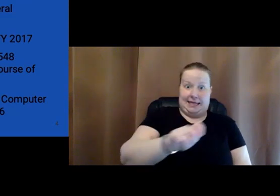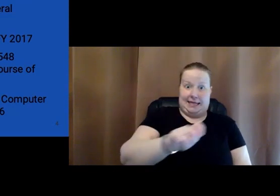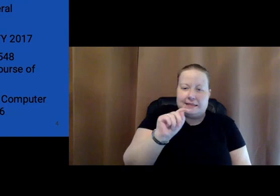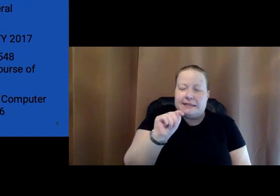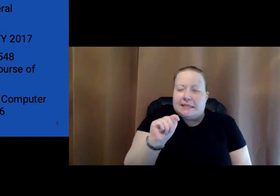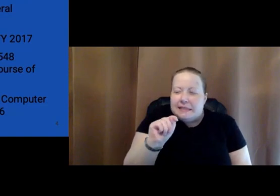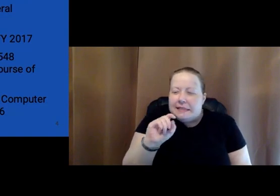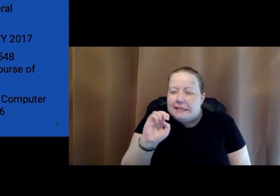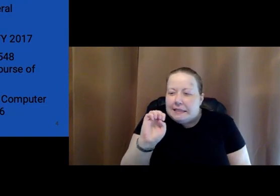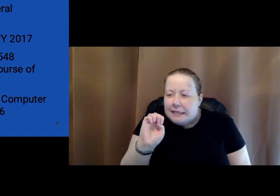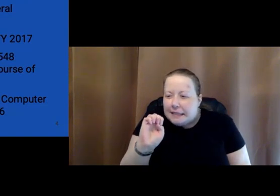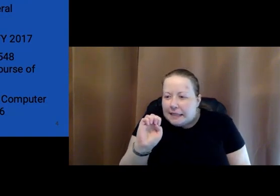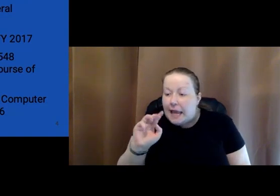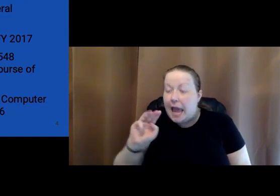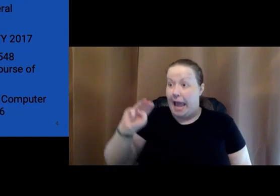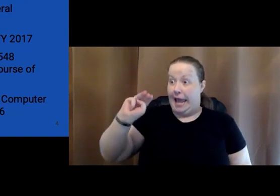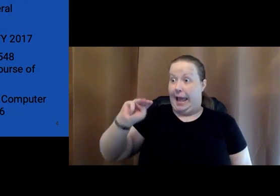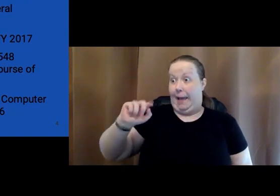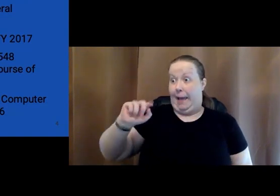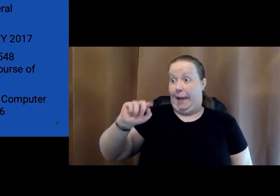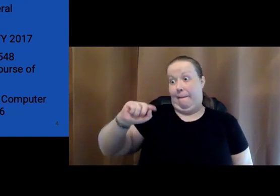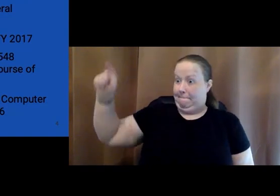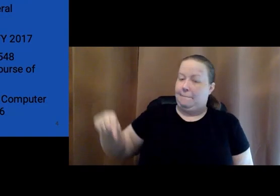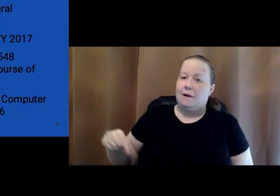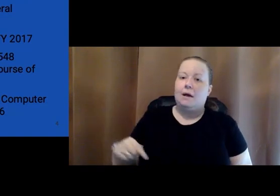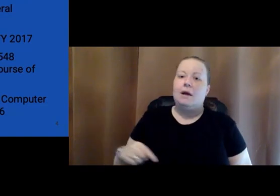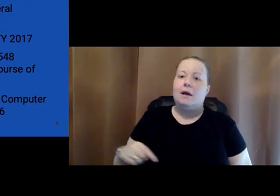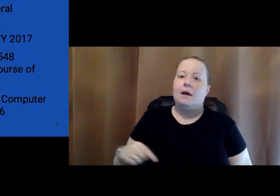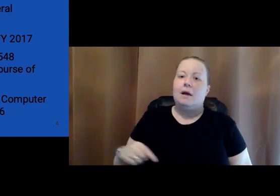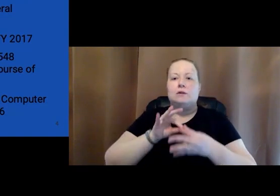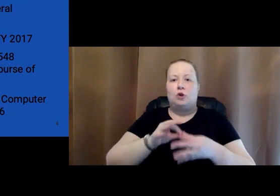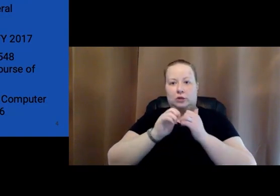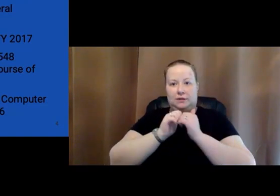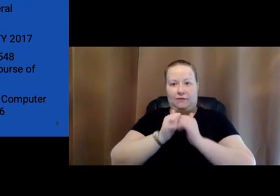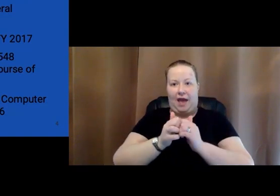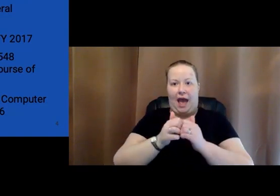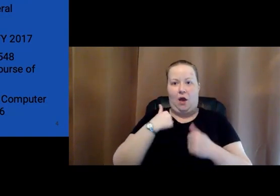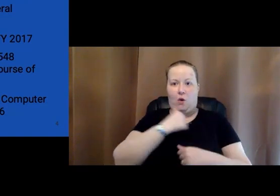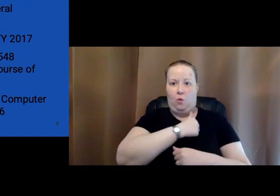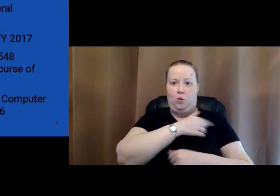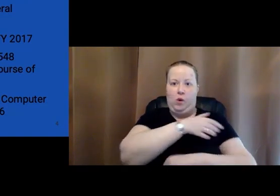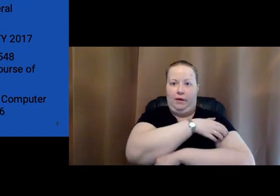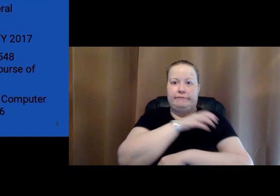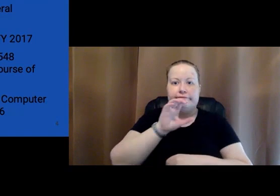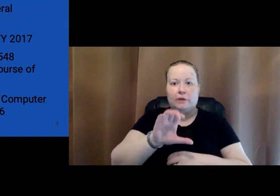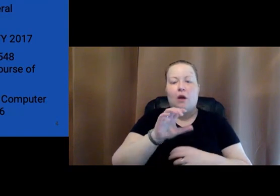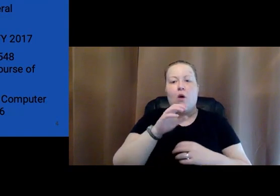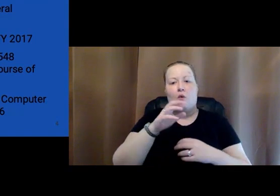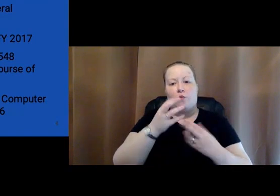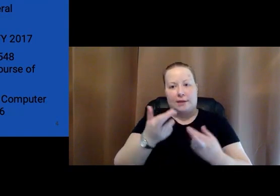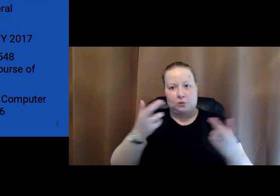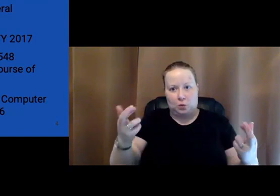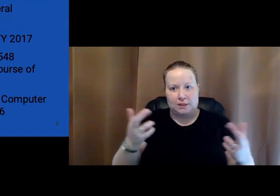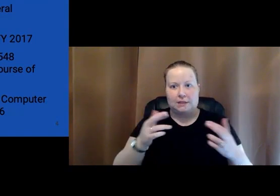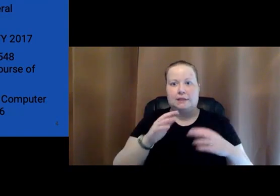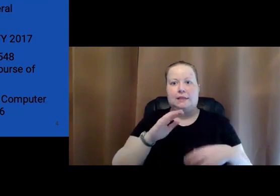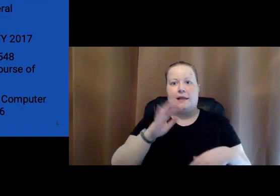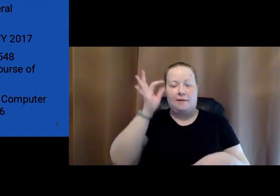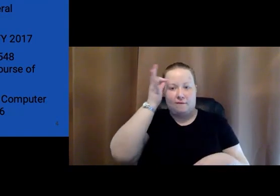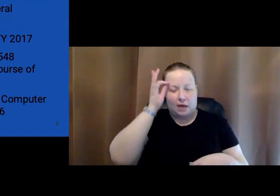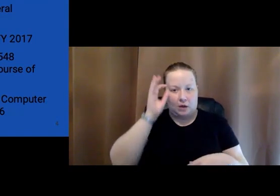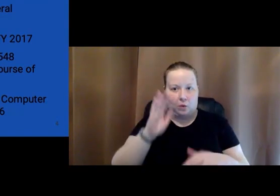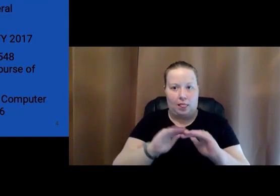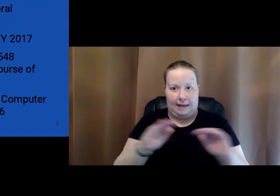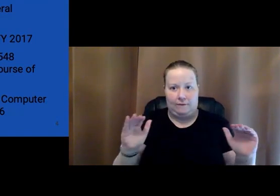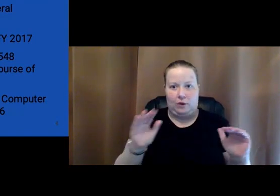E, and a big M in terms of how we're putting resources towards it at the federal level and from the community. So